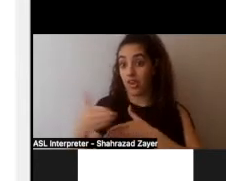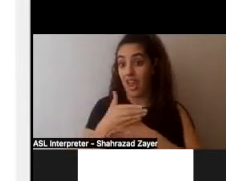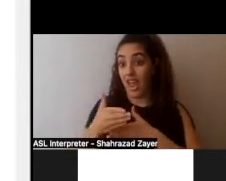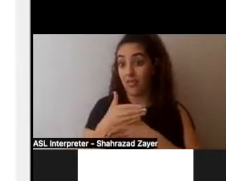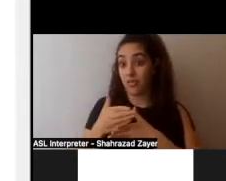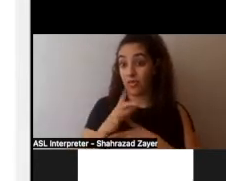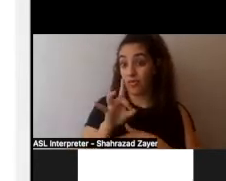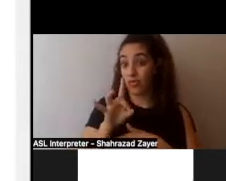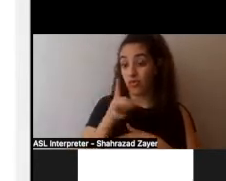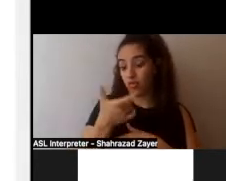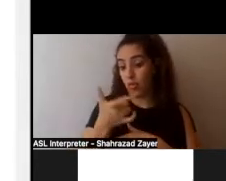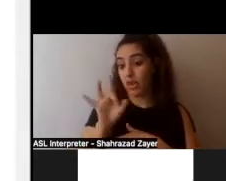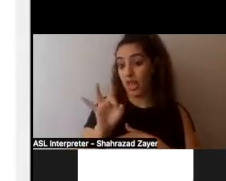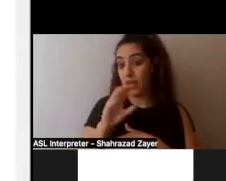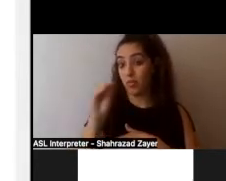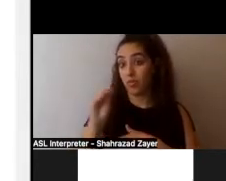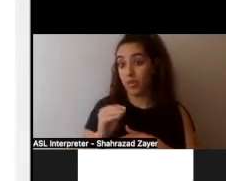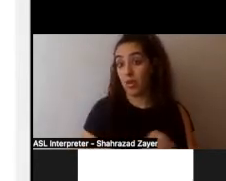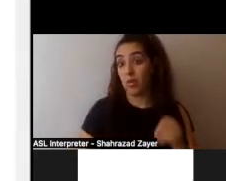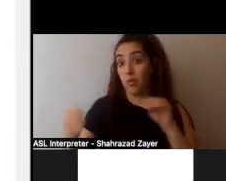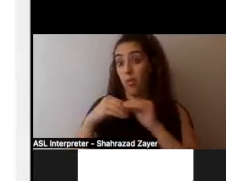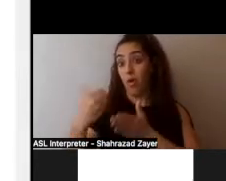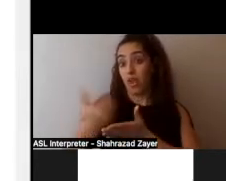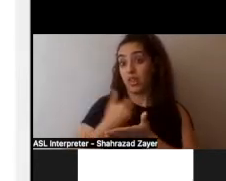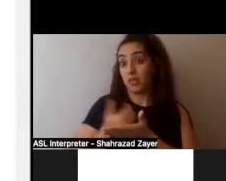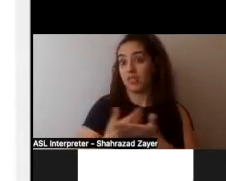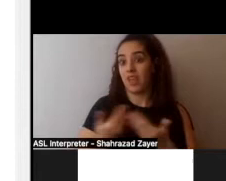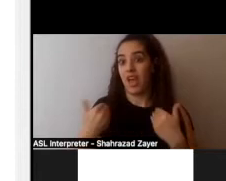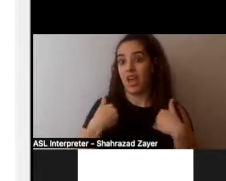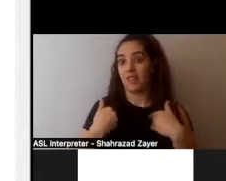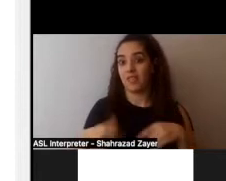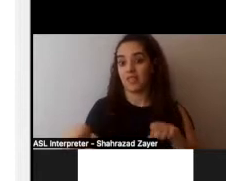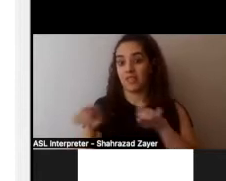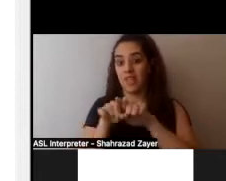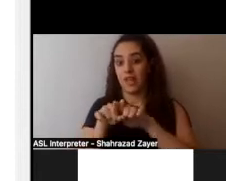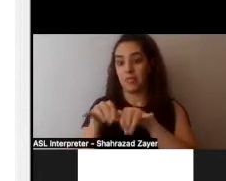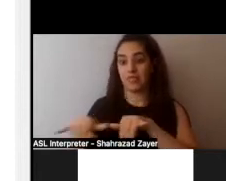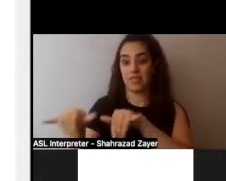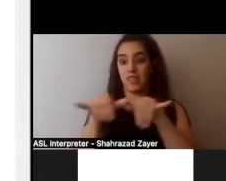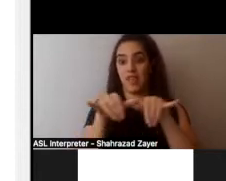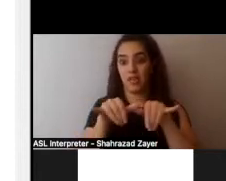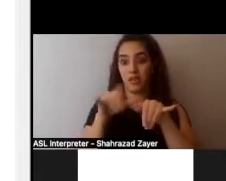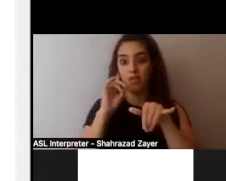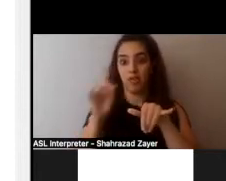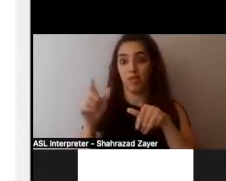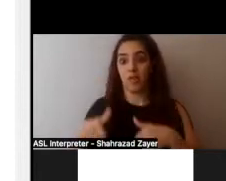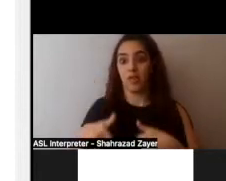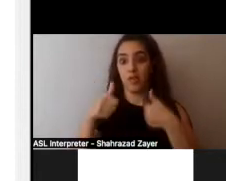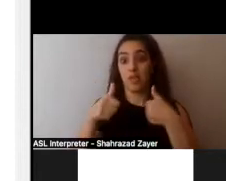28% more income to have the same standard of living as the same household without a member with a